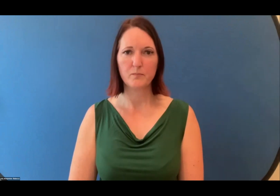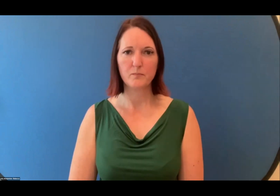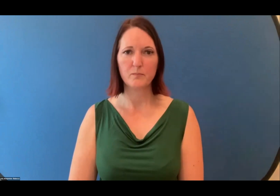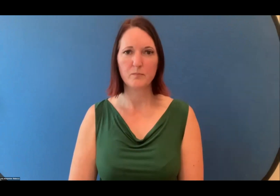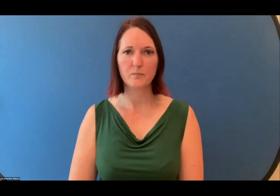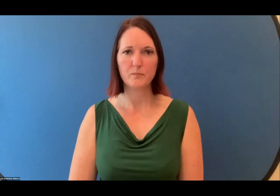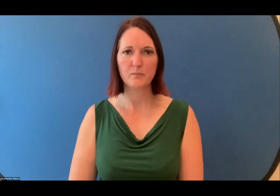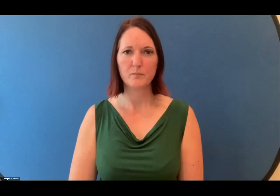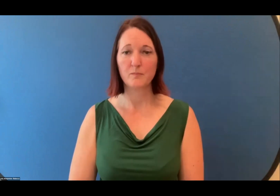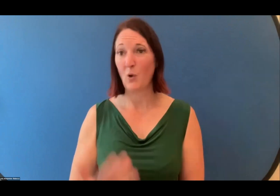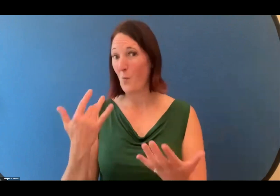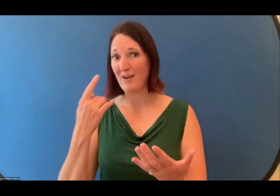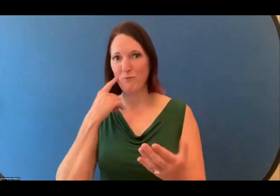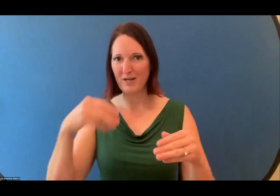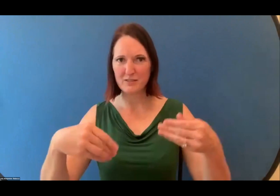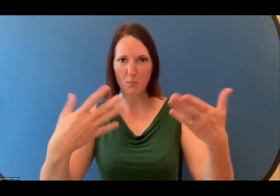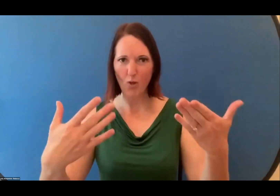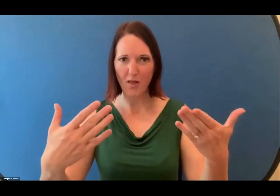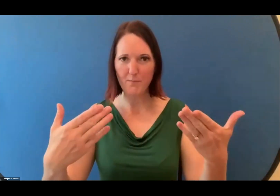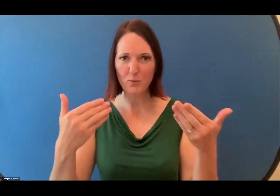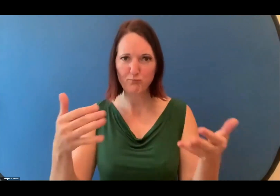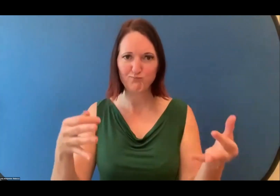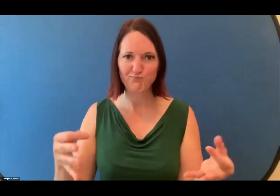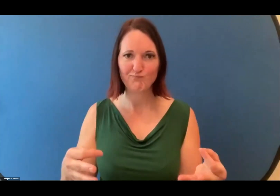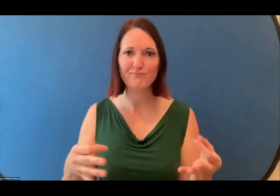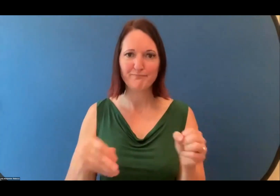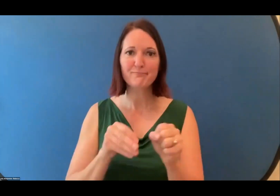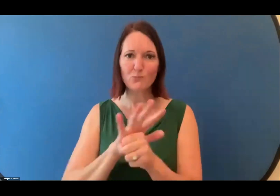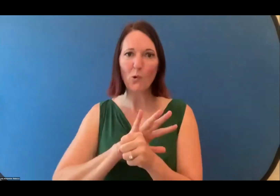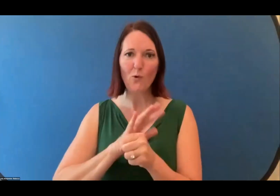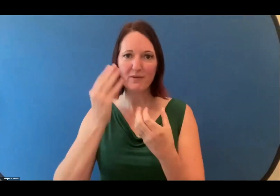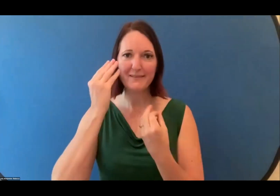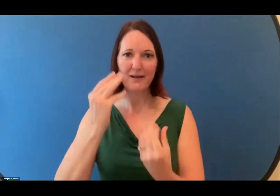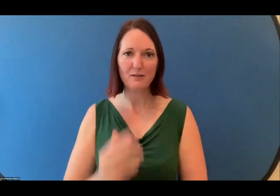As soon as that pulls up, I'll go through the COVID data.